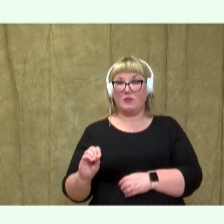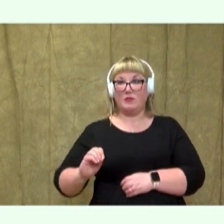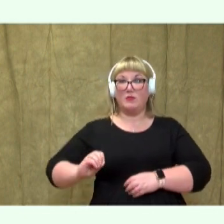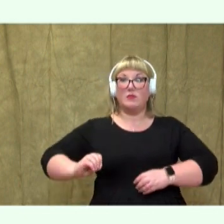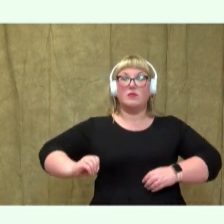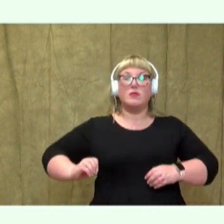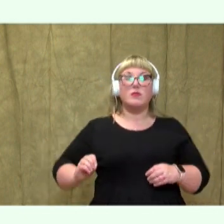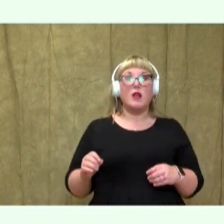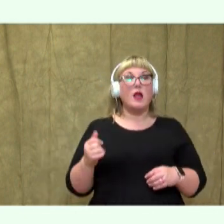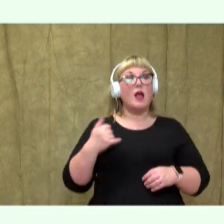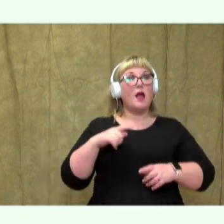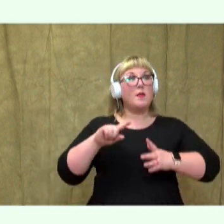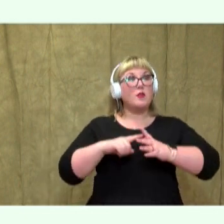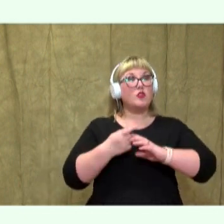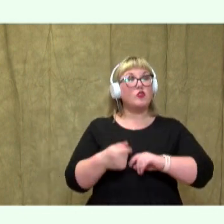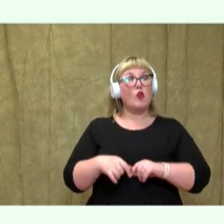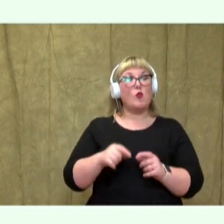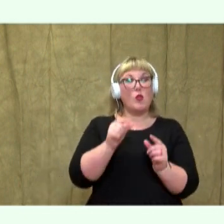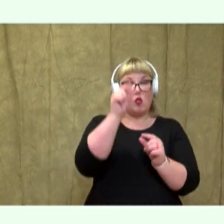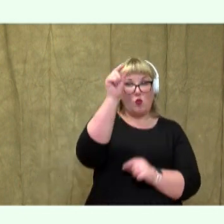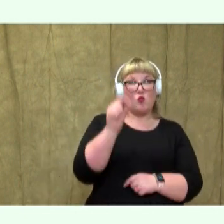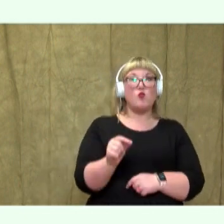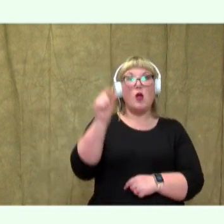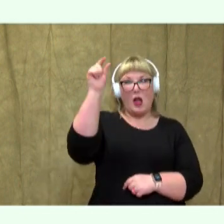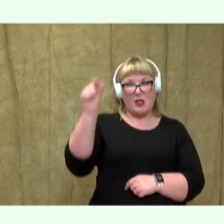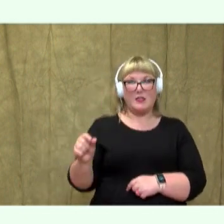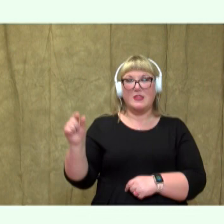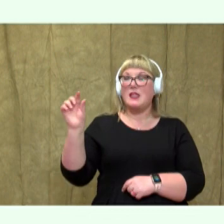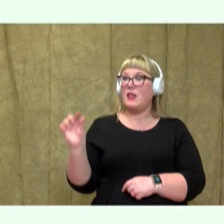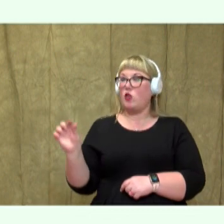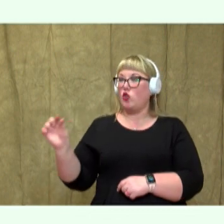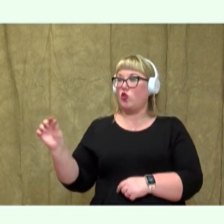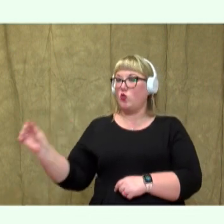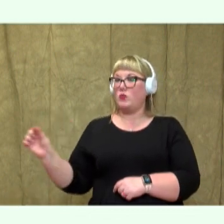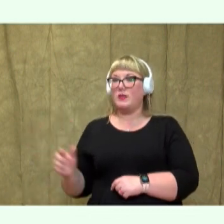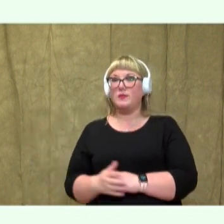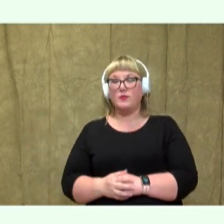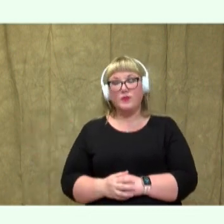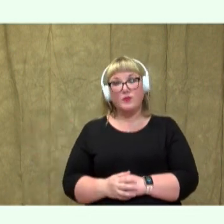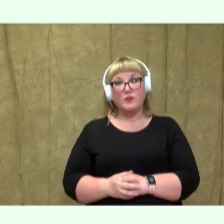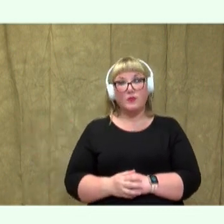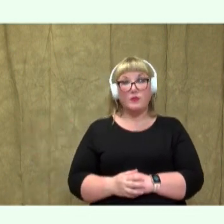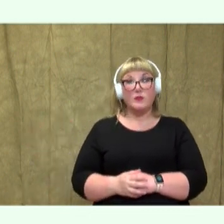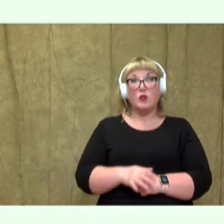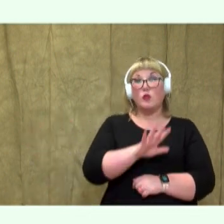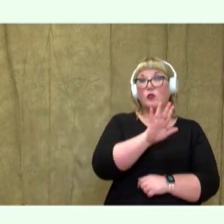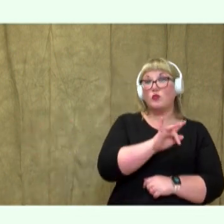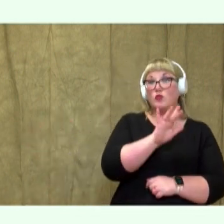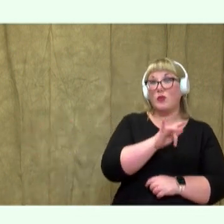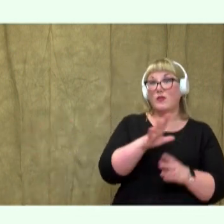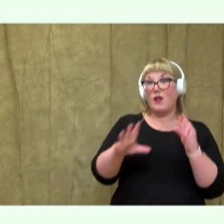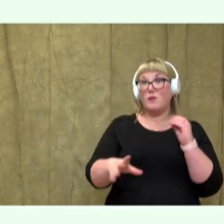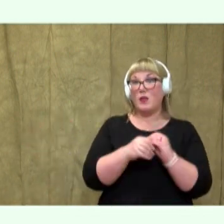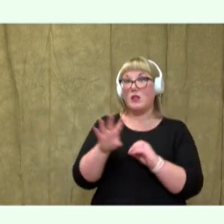I'm going to start with the rods and cubes. For 25 plus 40.